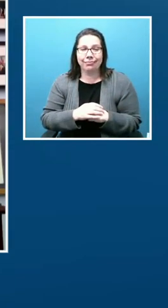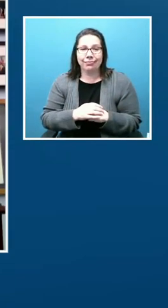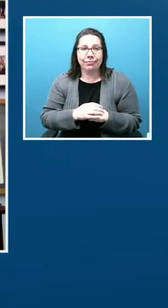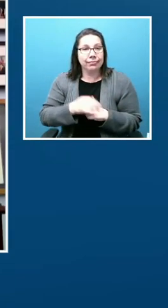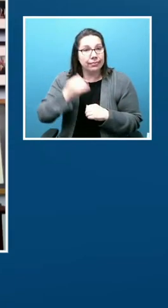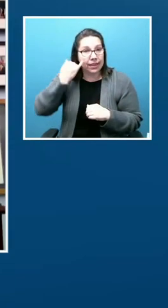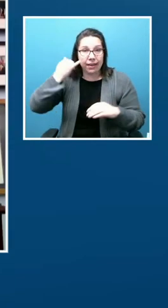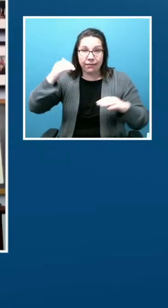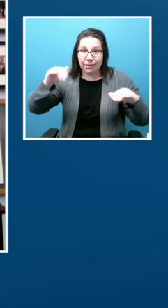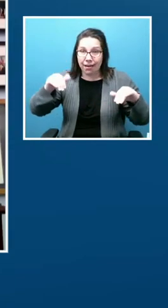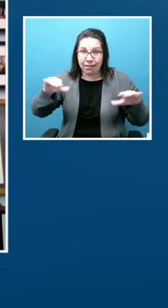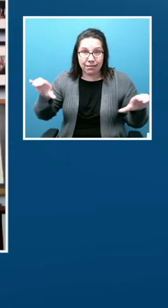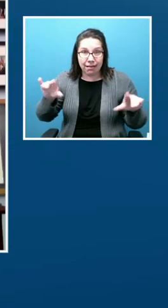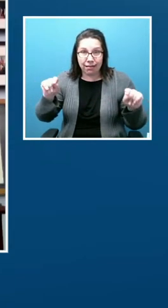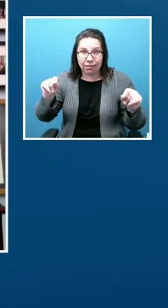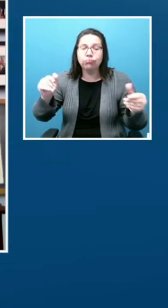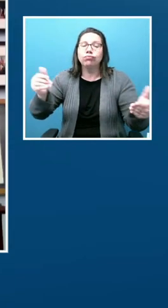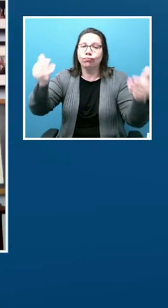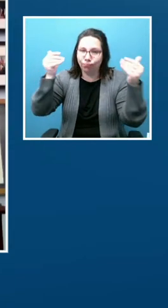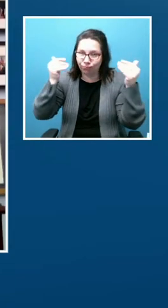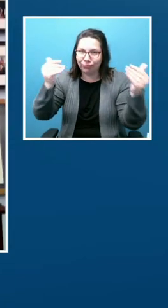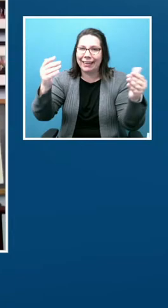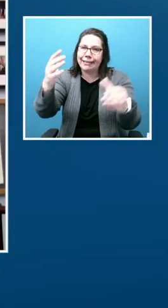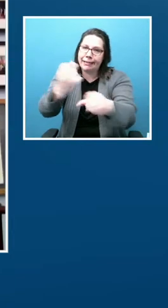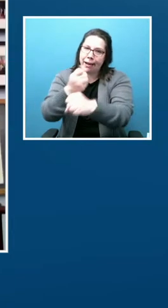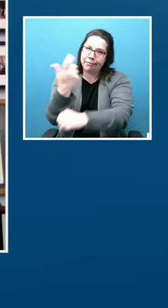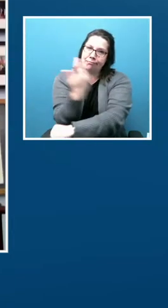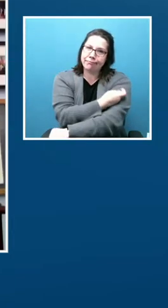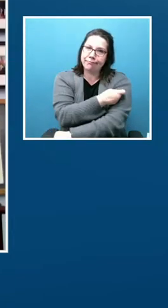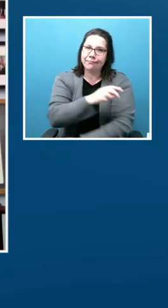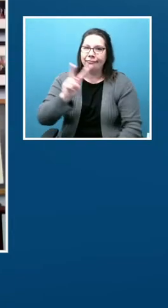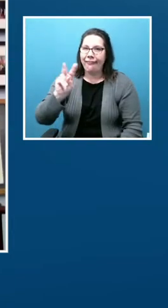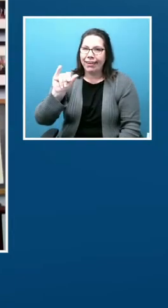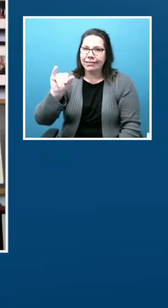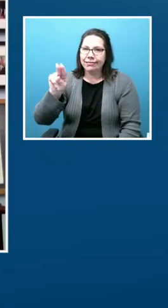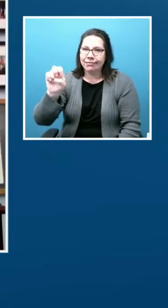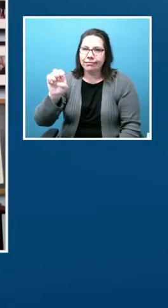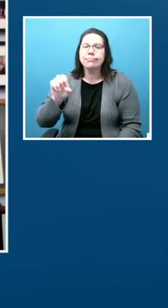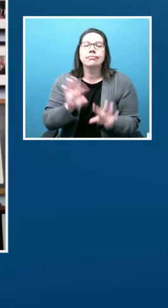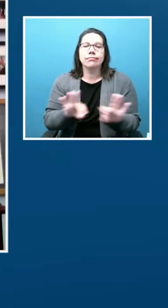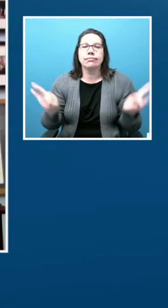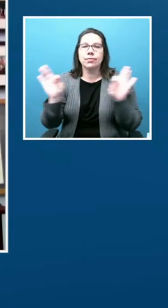so, get your vaccine. That is so important.